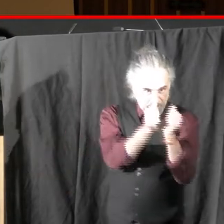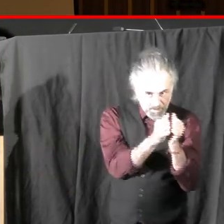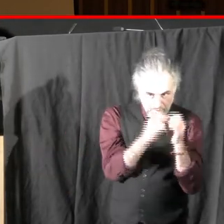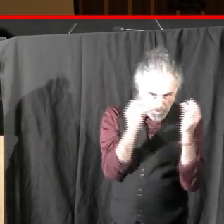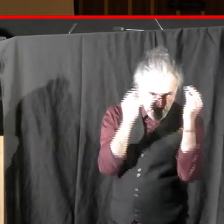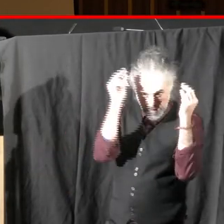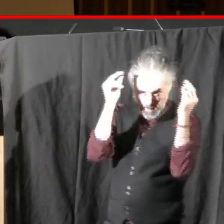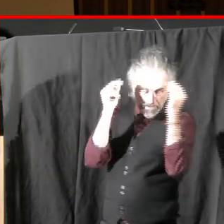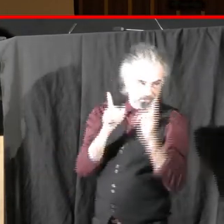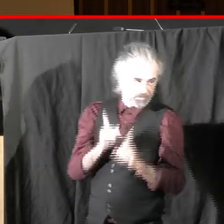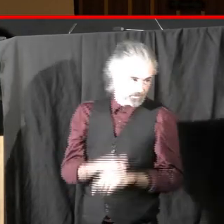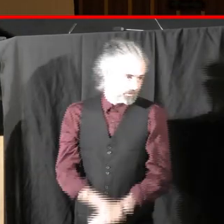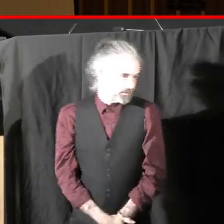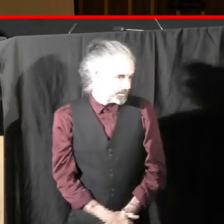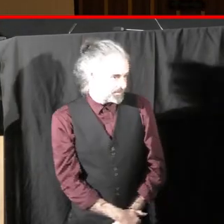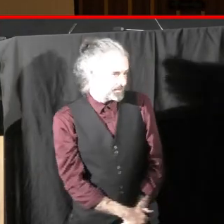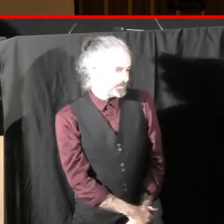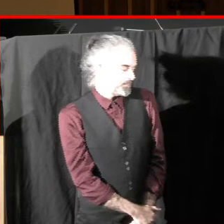heads. So